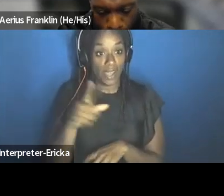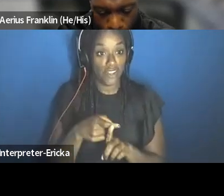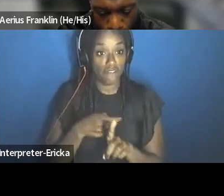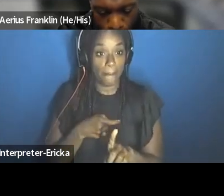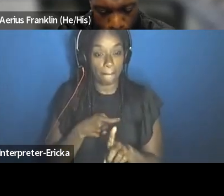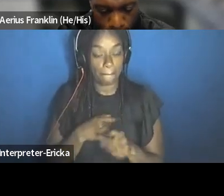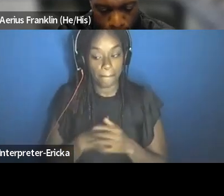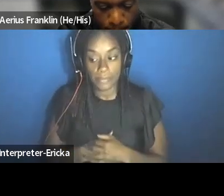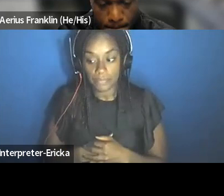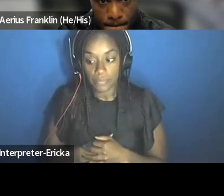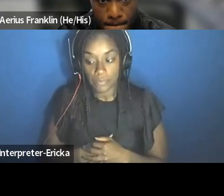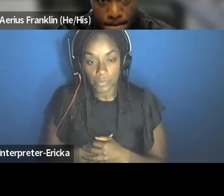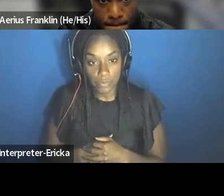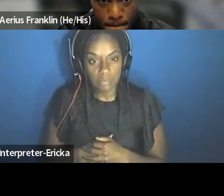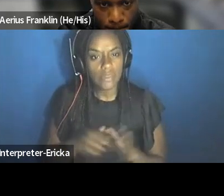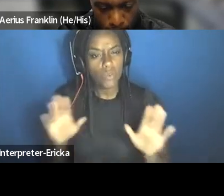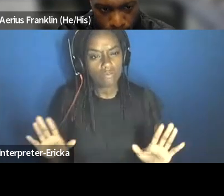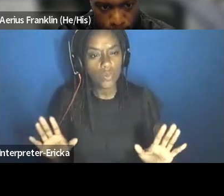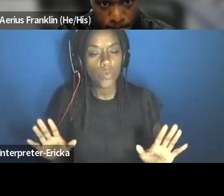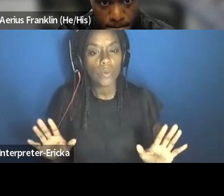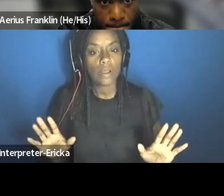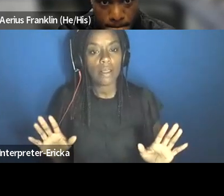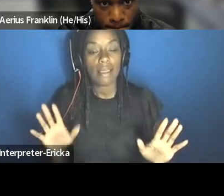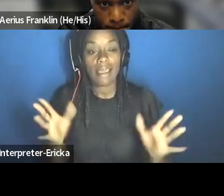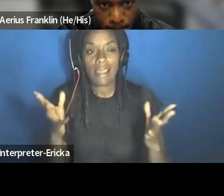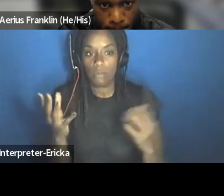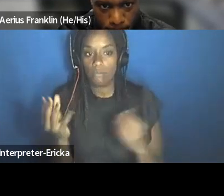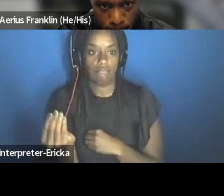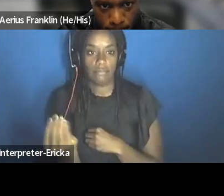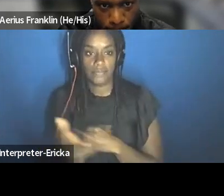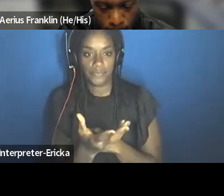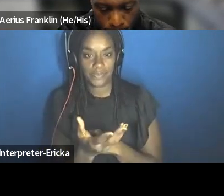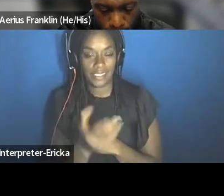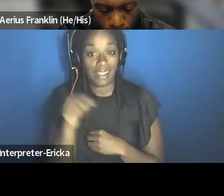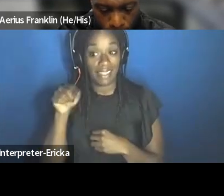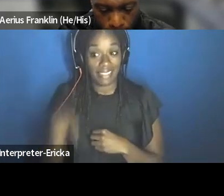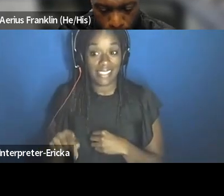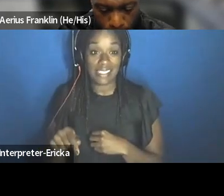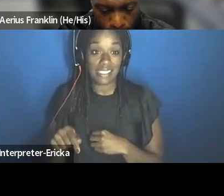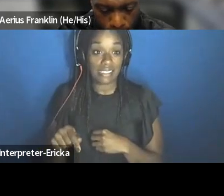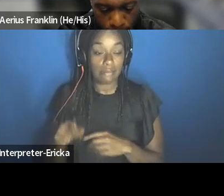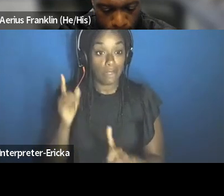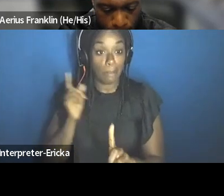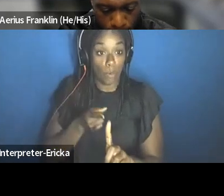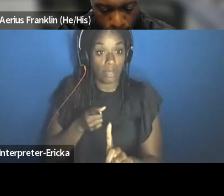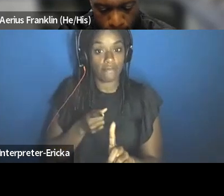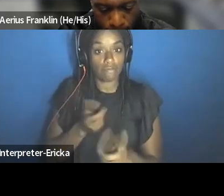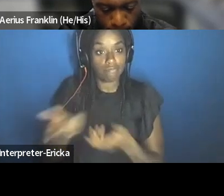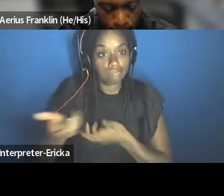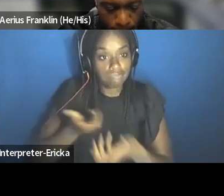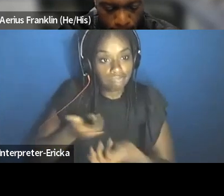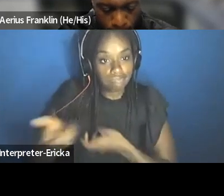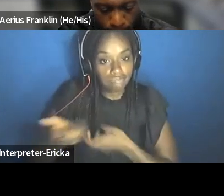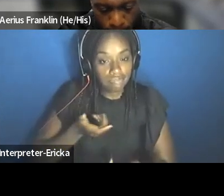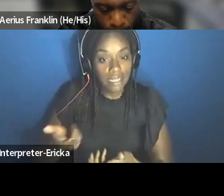And then once we kind of get a vibe for that, I just want to say that this is really meant to be interactive. I sat on the